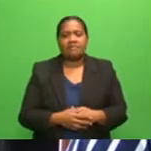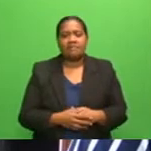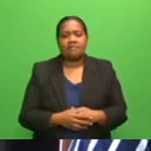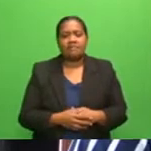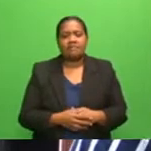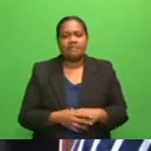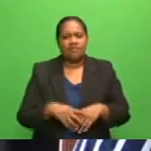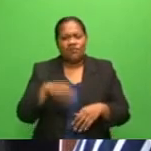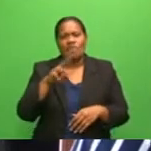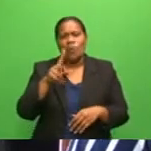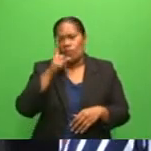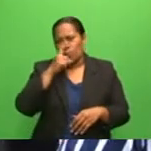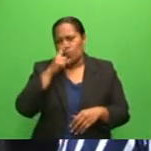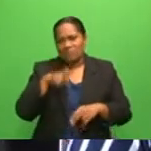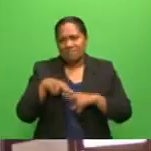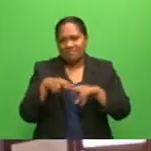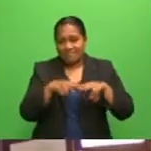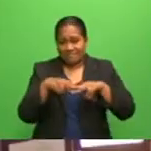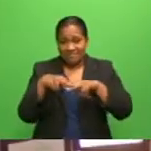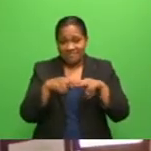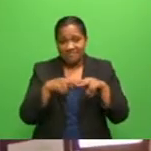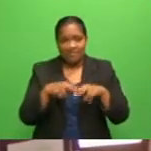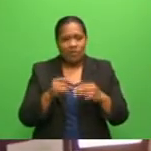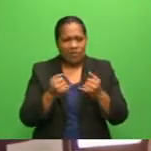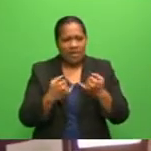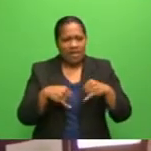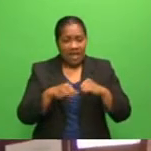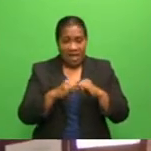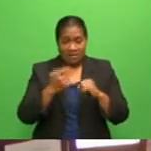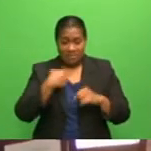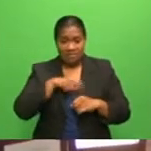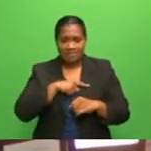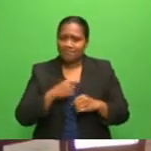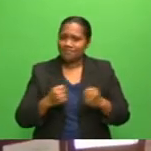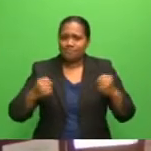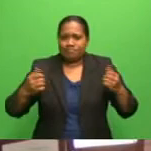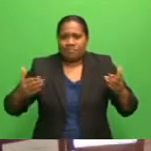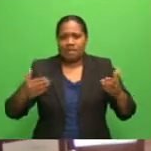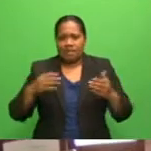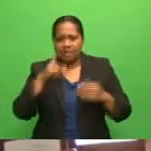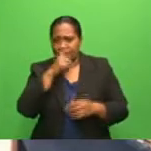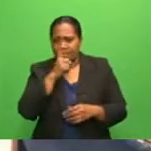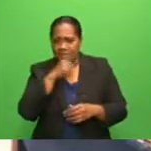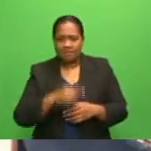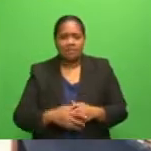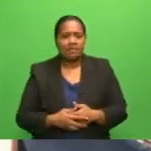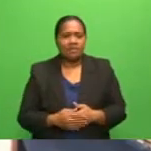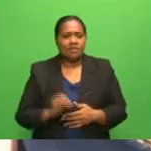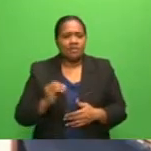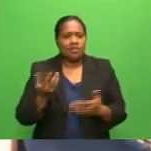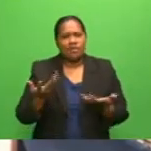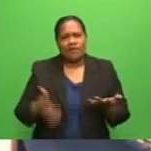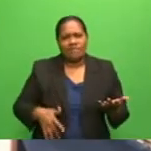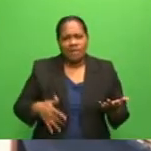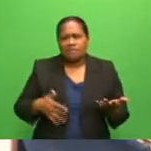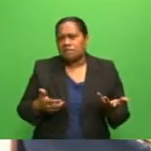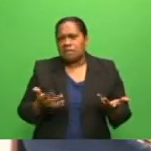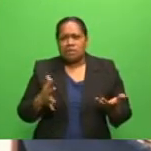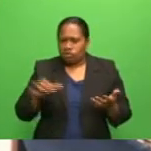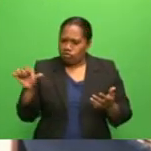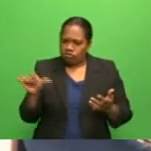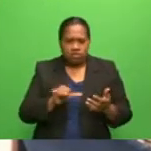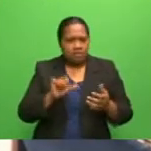the people of Fiji or the islands. We are big people, and he felt that we needed something strong and